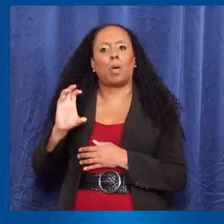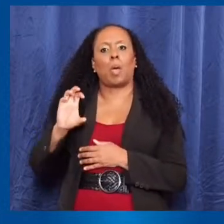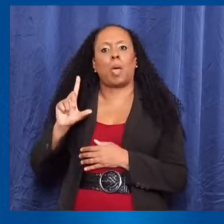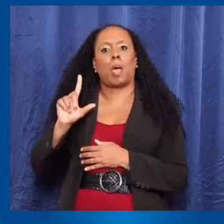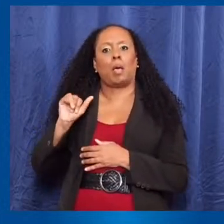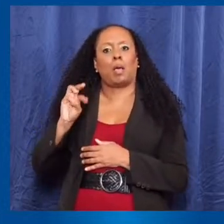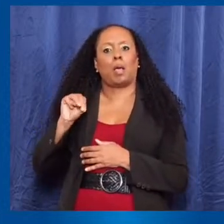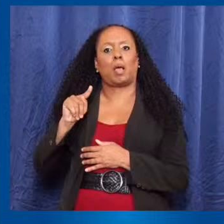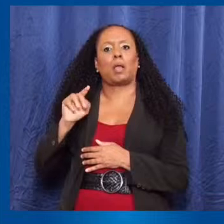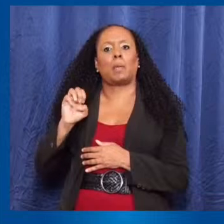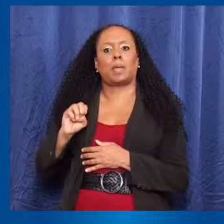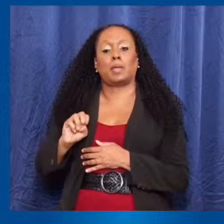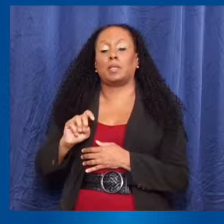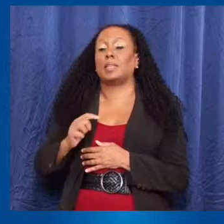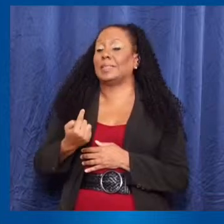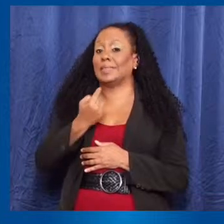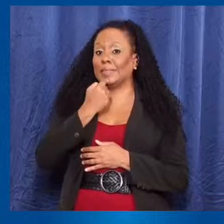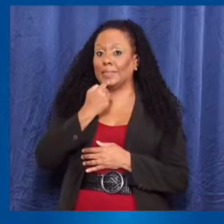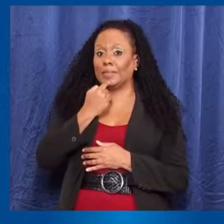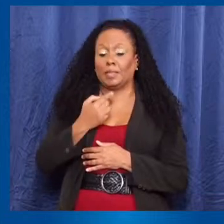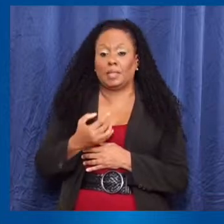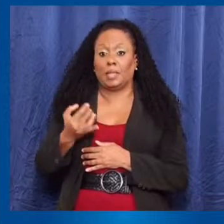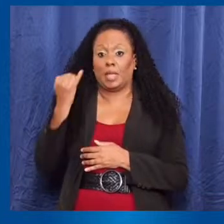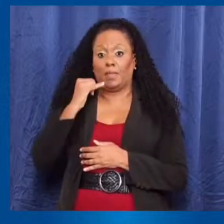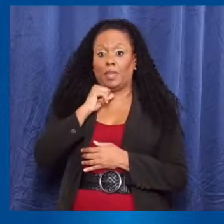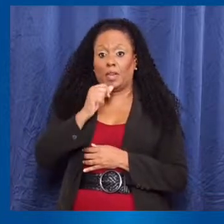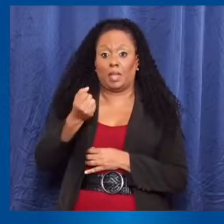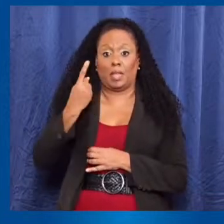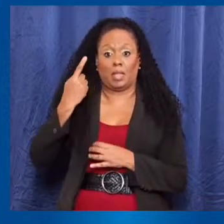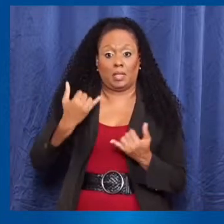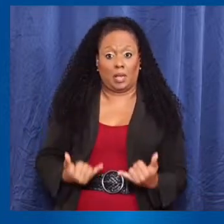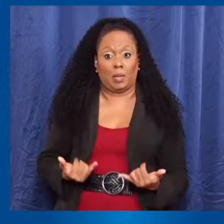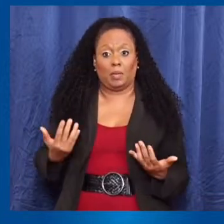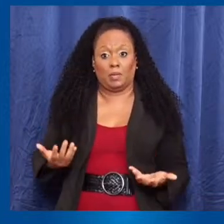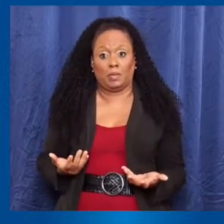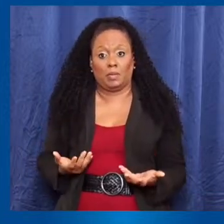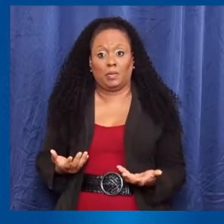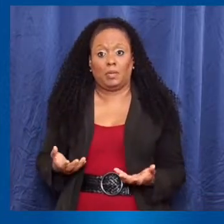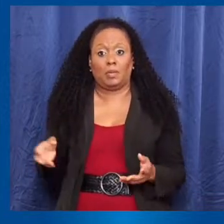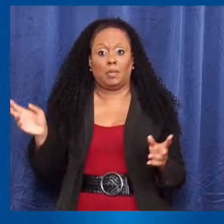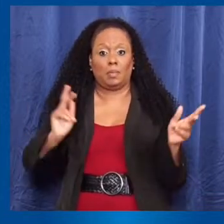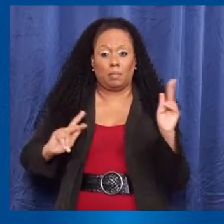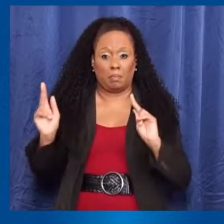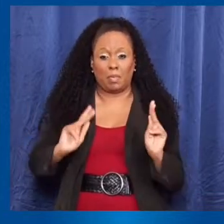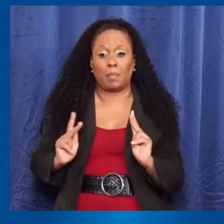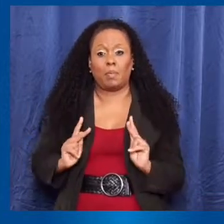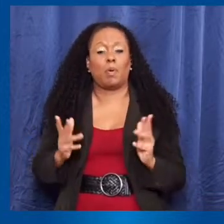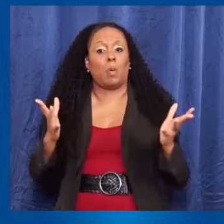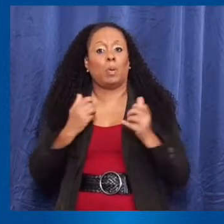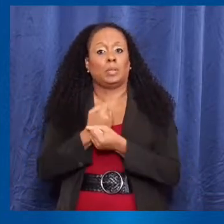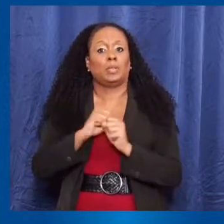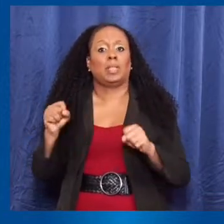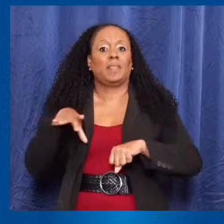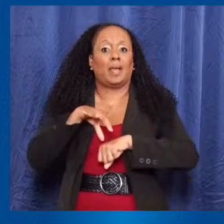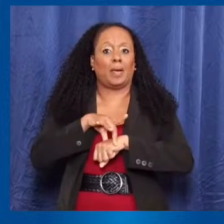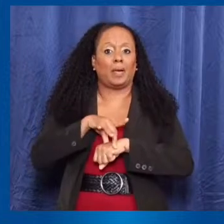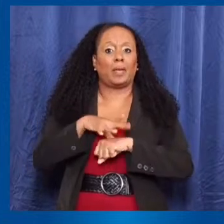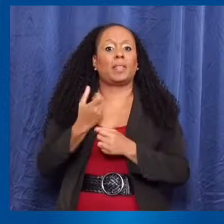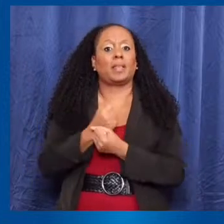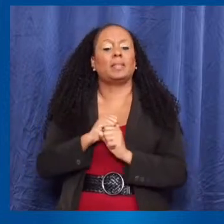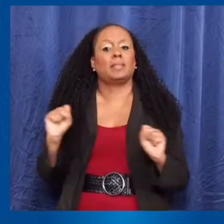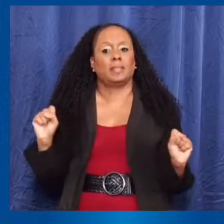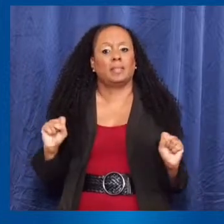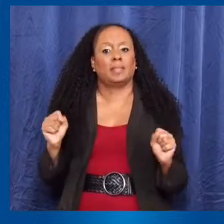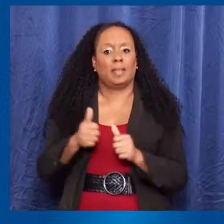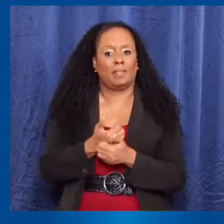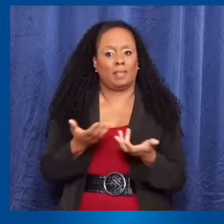action. Even if we don't immediately see it now, within the next few years, people are going to move to save the earth and to save the